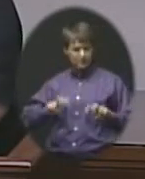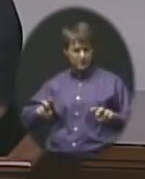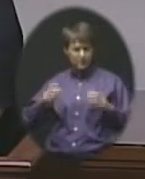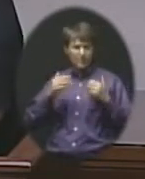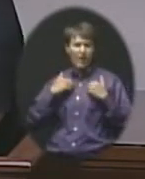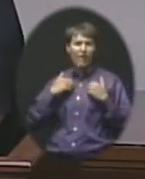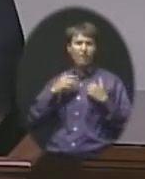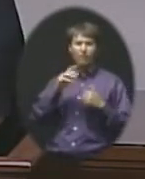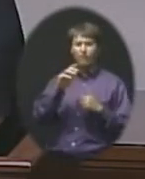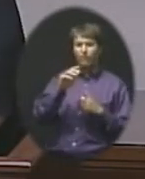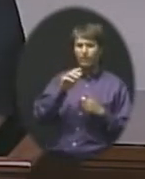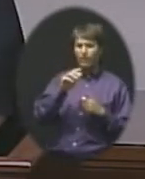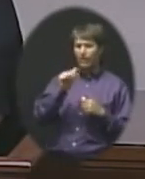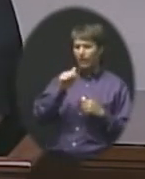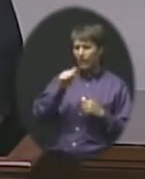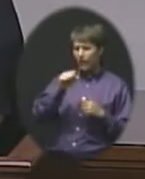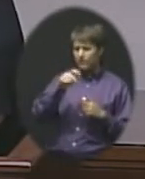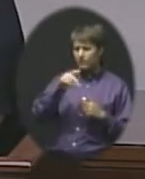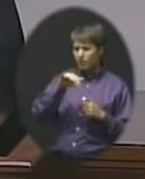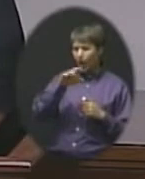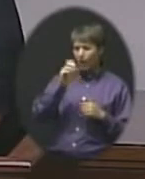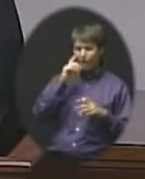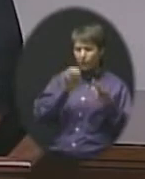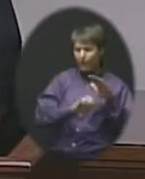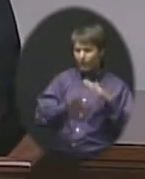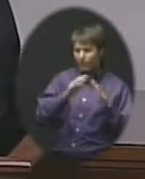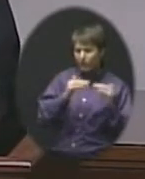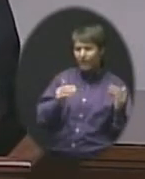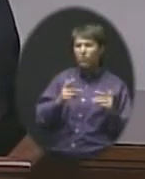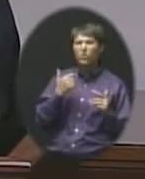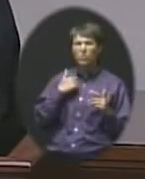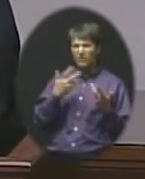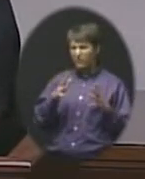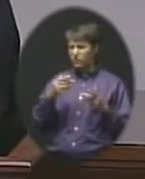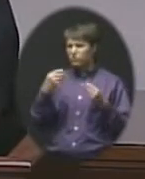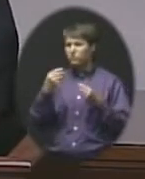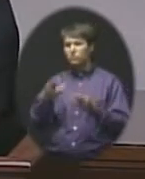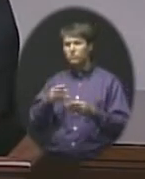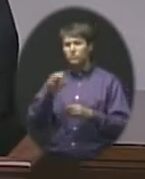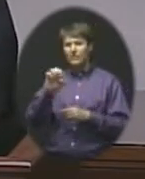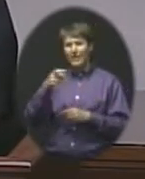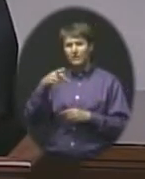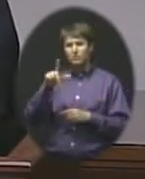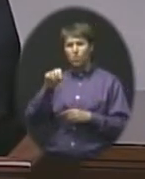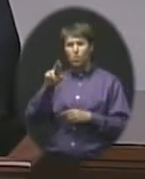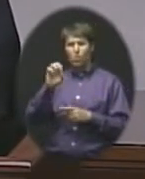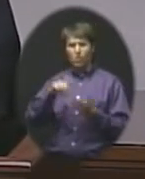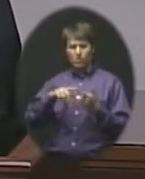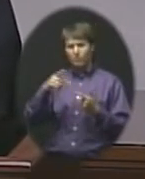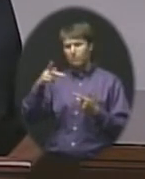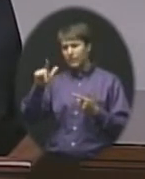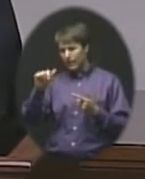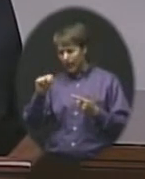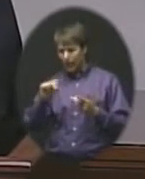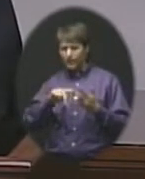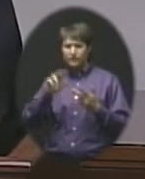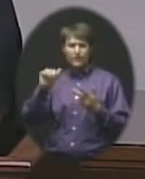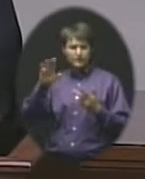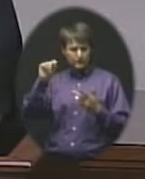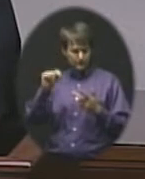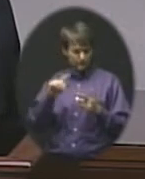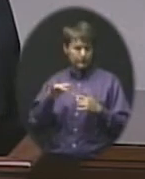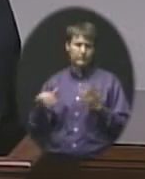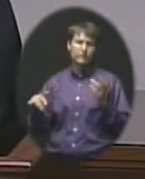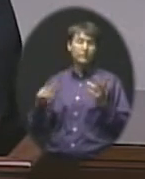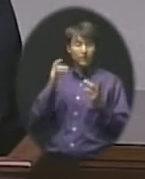Aspire at the elementary level, and we already give Explore and Plan and ACT. So if that's the